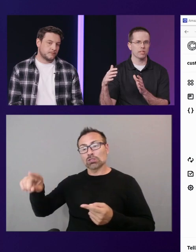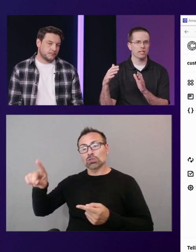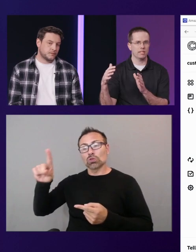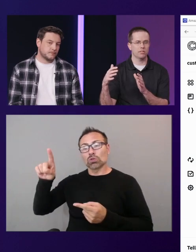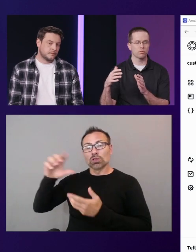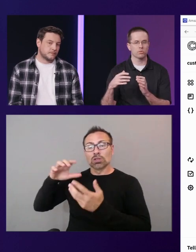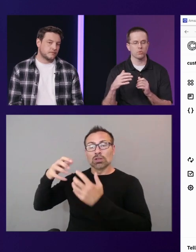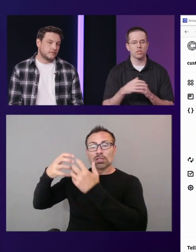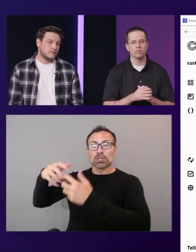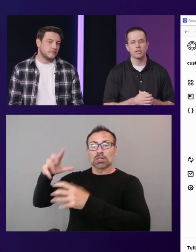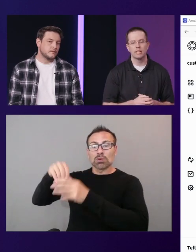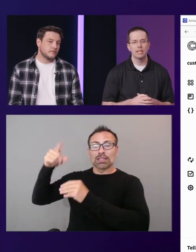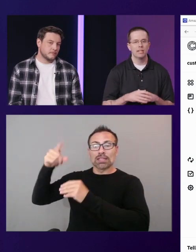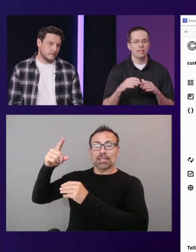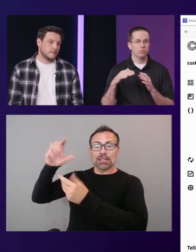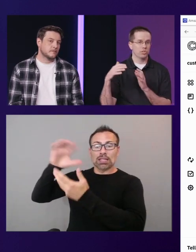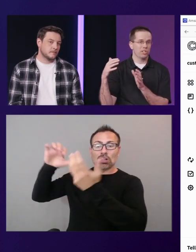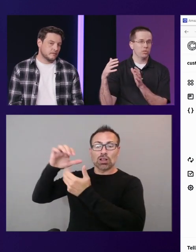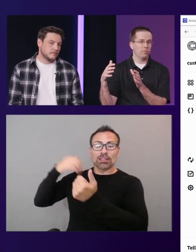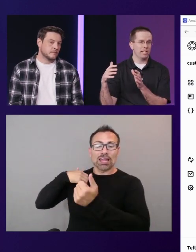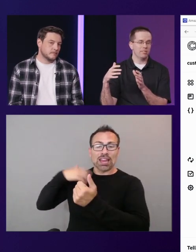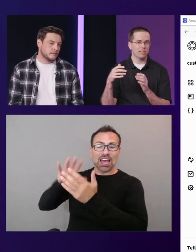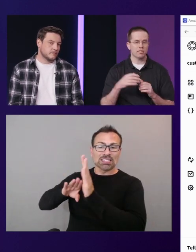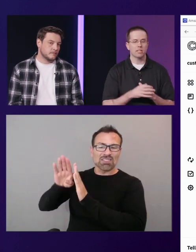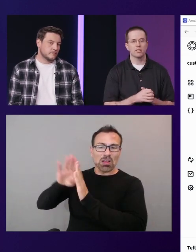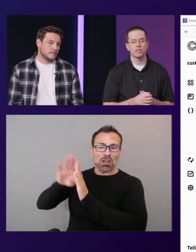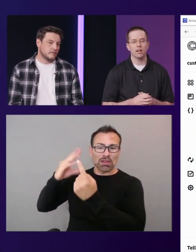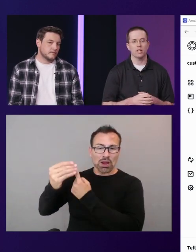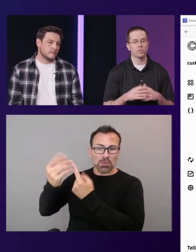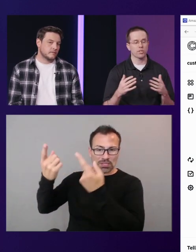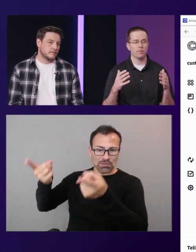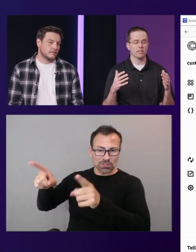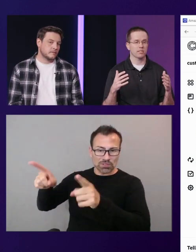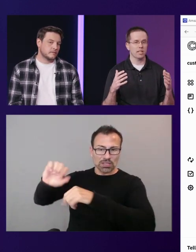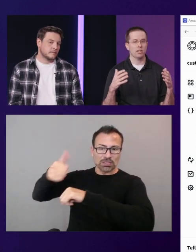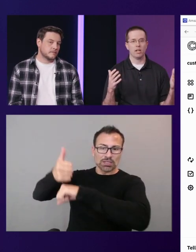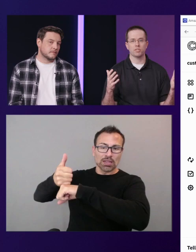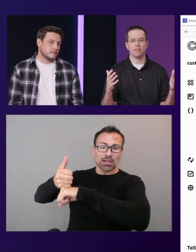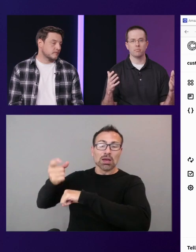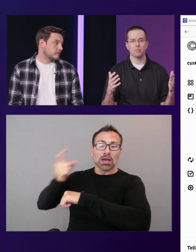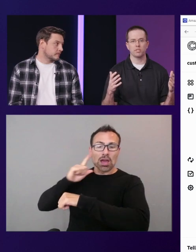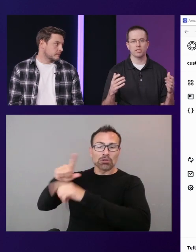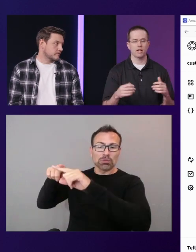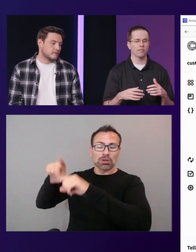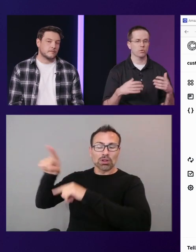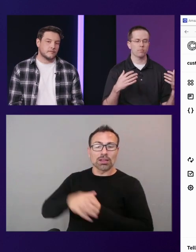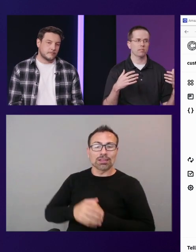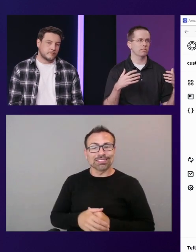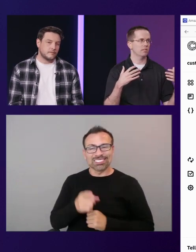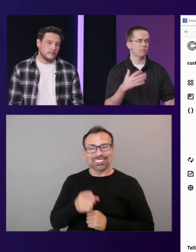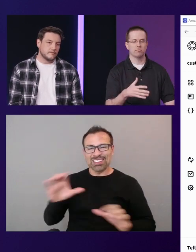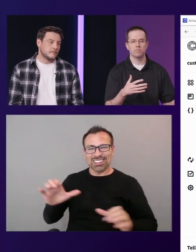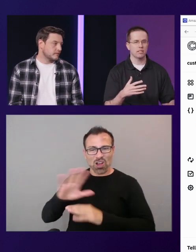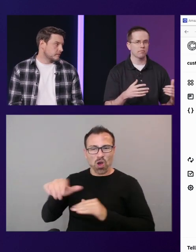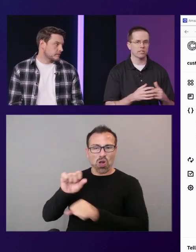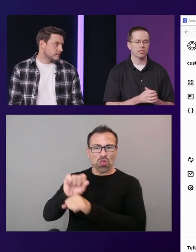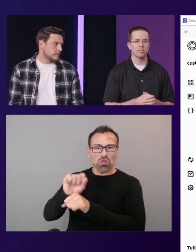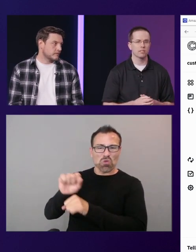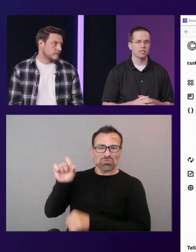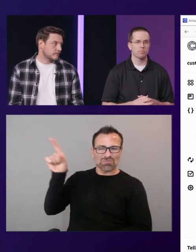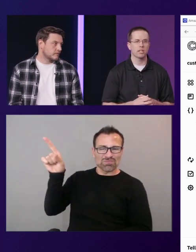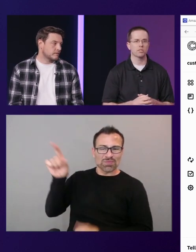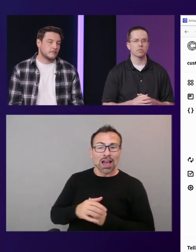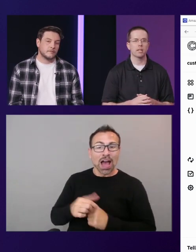up and running that I need to work on, which is going to do all my heavy lifting. And what's great about this, again, I don't have Java on my machine. I don't have to worry about